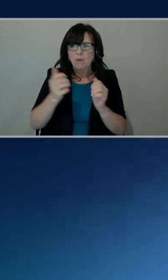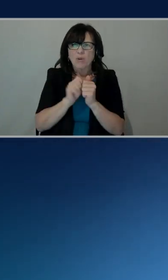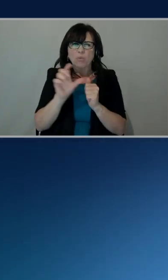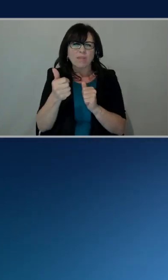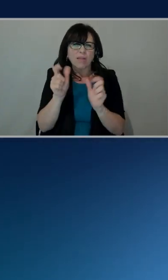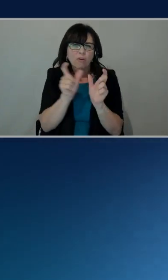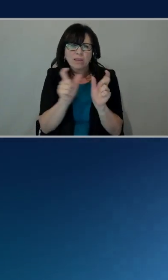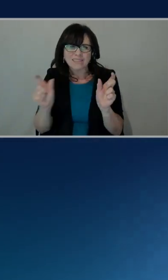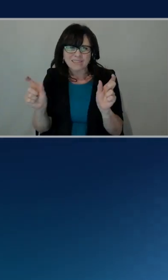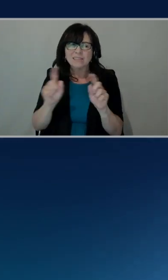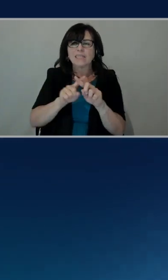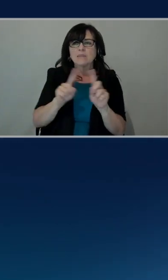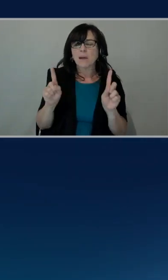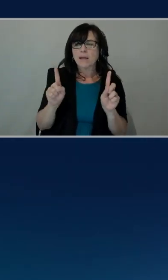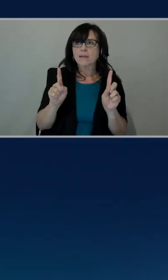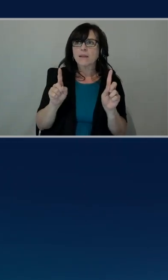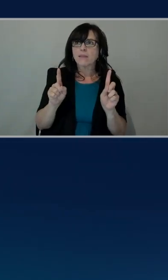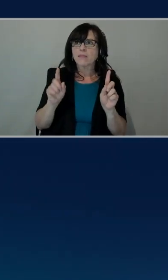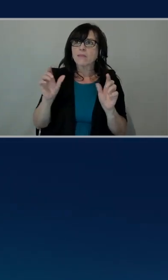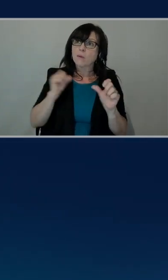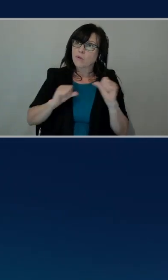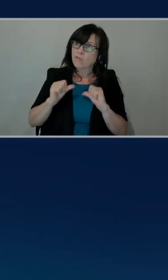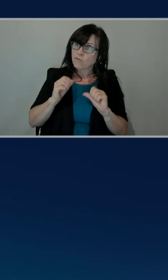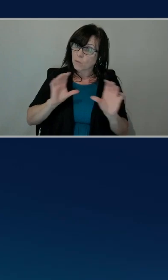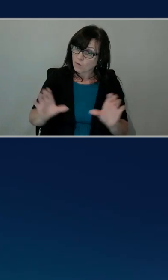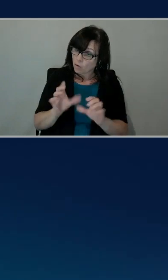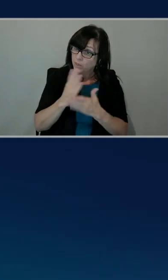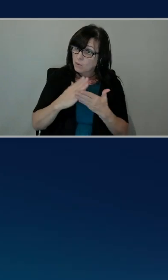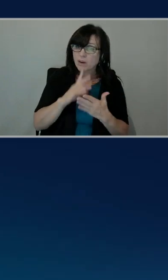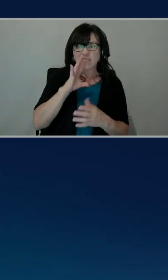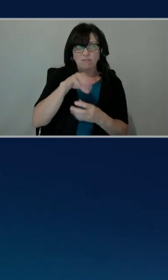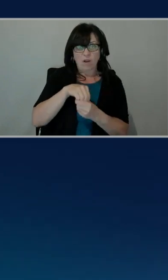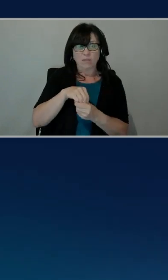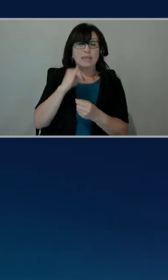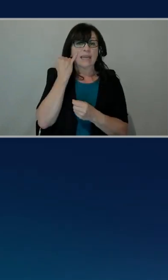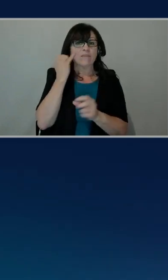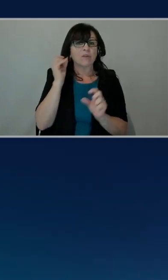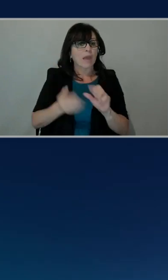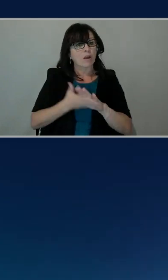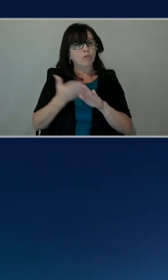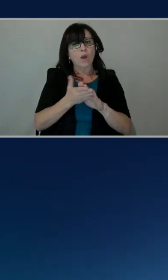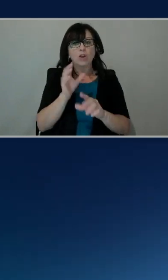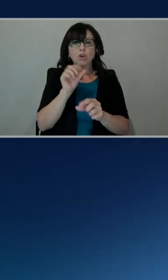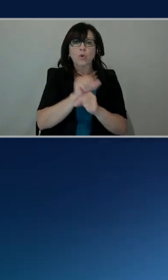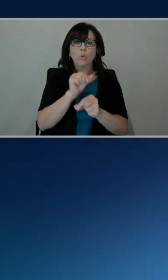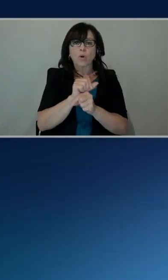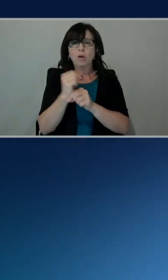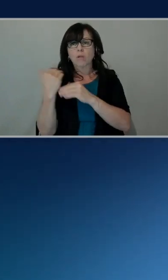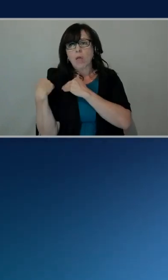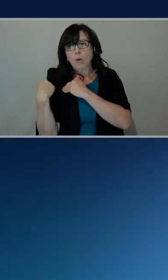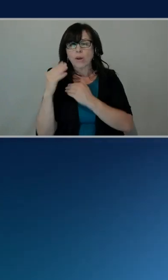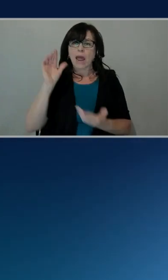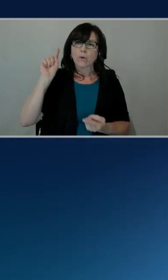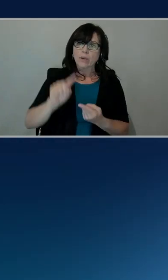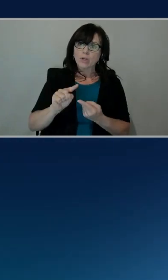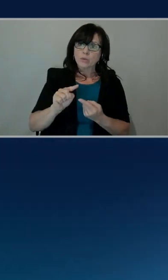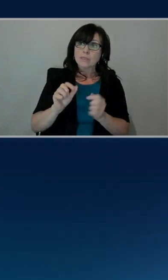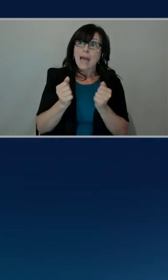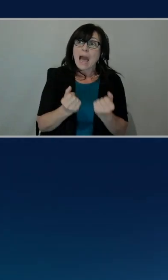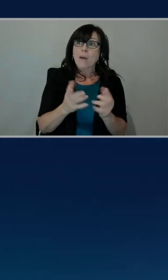only that, though, the performance aspect plays into that. So if you're able to run your workload and reduce the number of instances that you run them